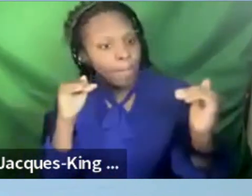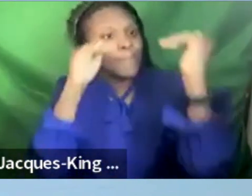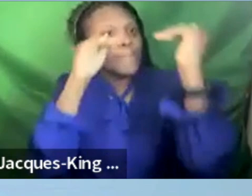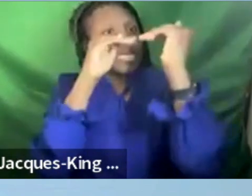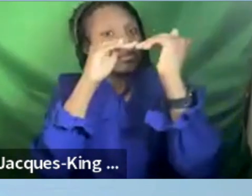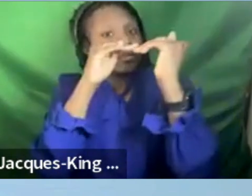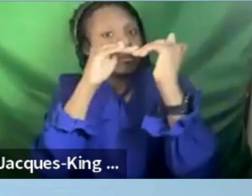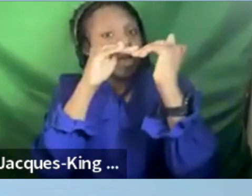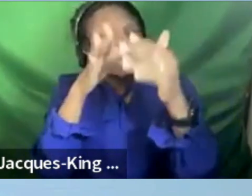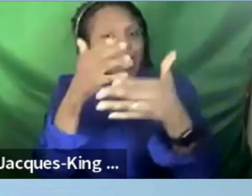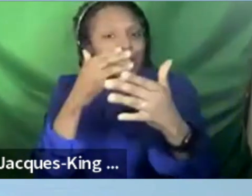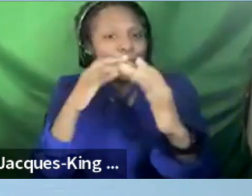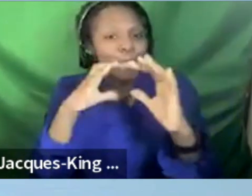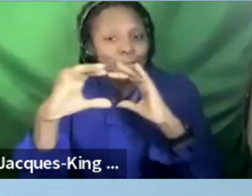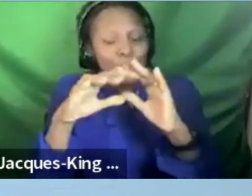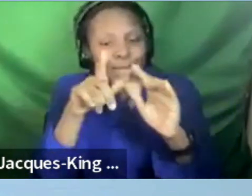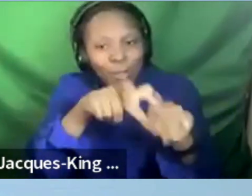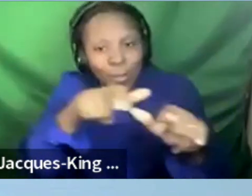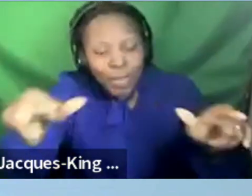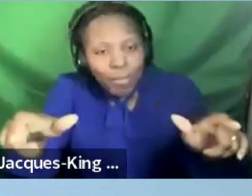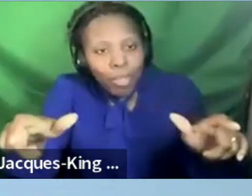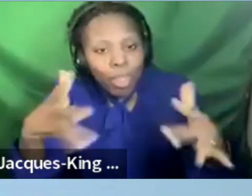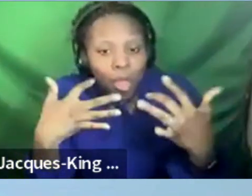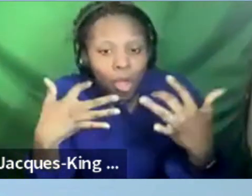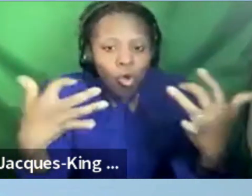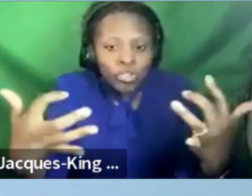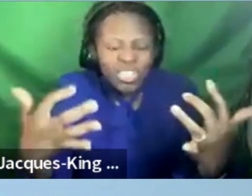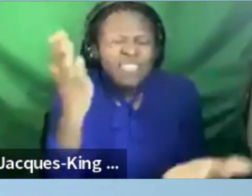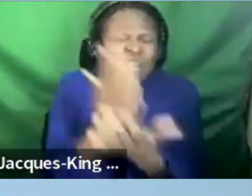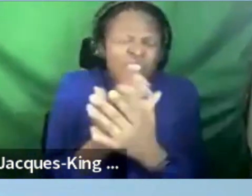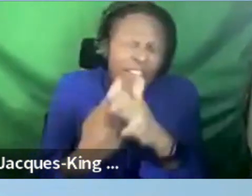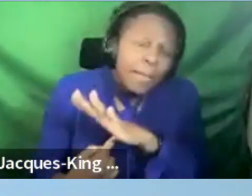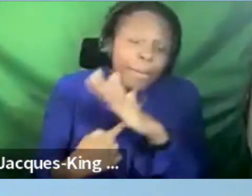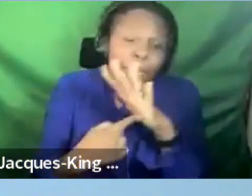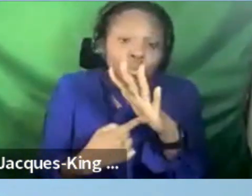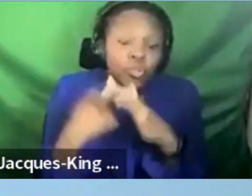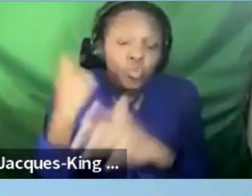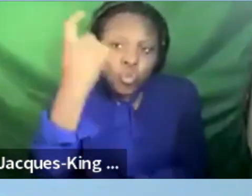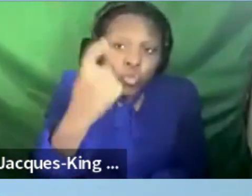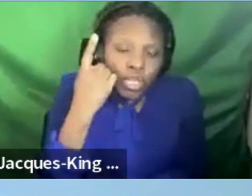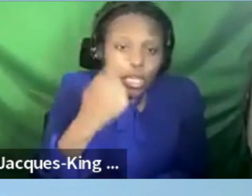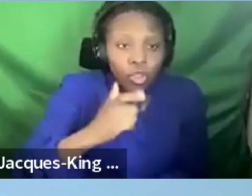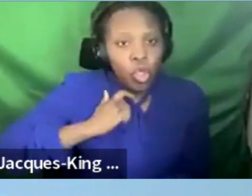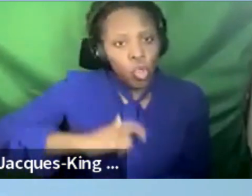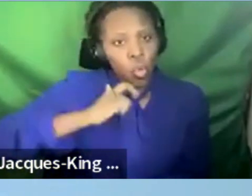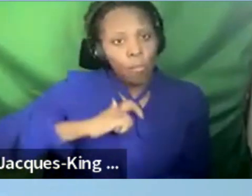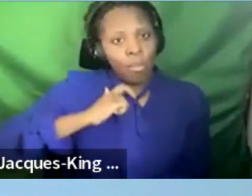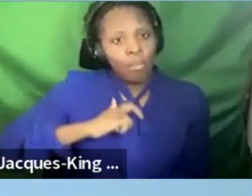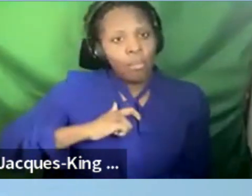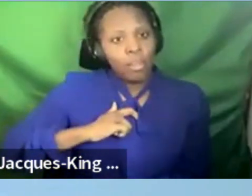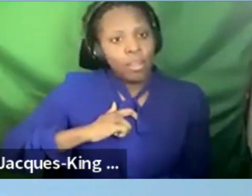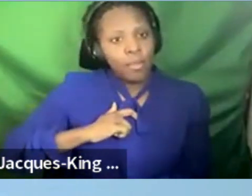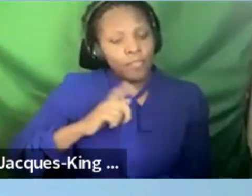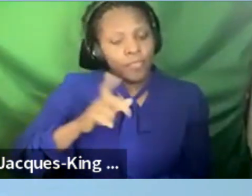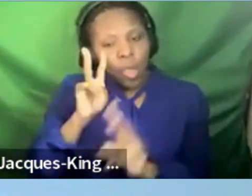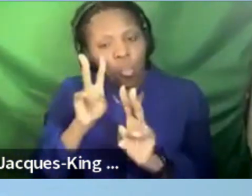communicate to people with that. What, considering, you know, it's very important to consider the human being that is watching your